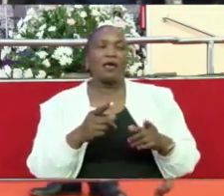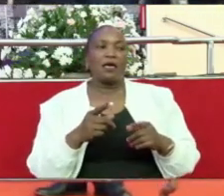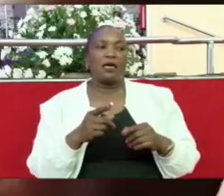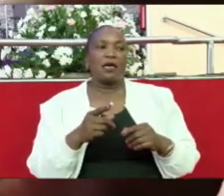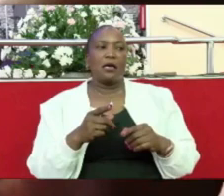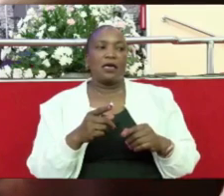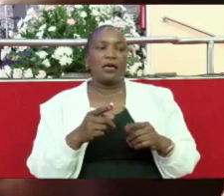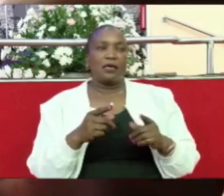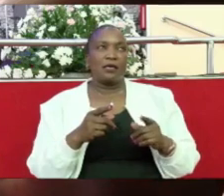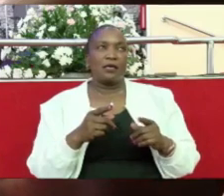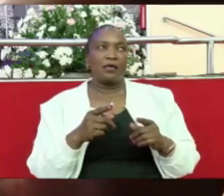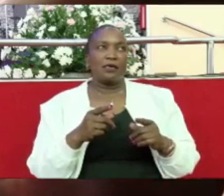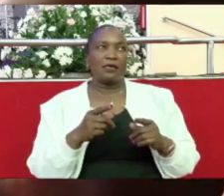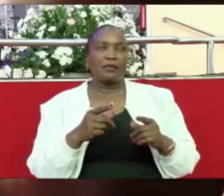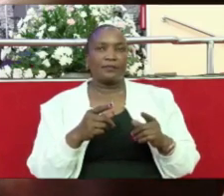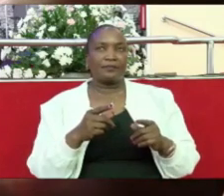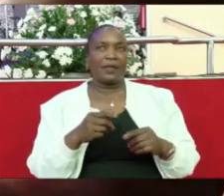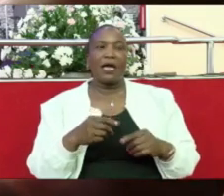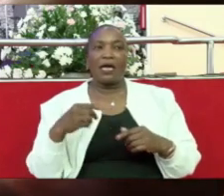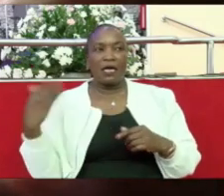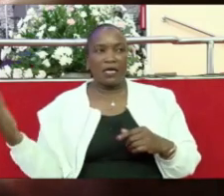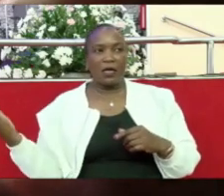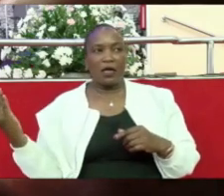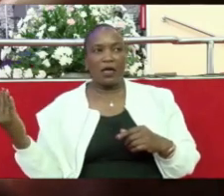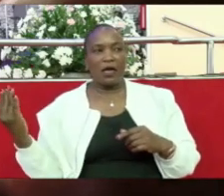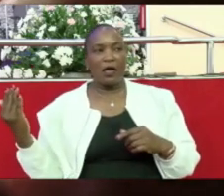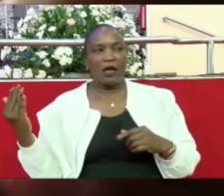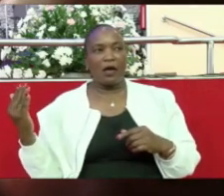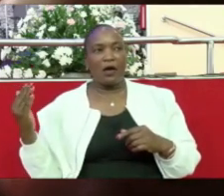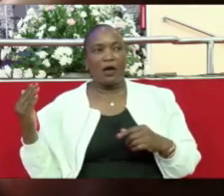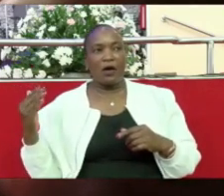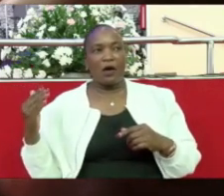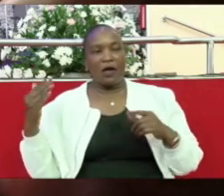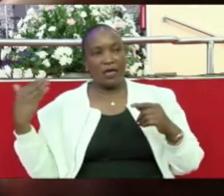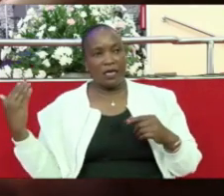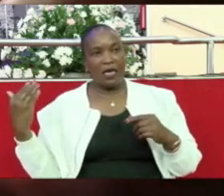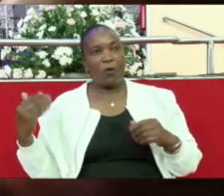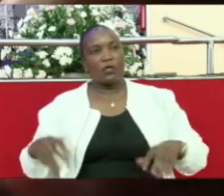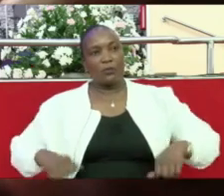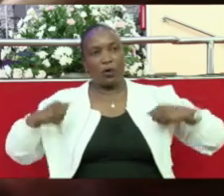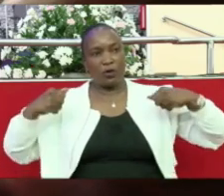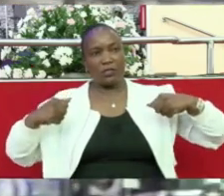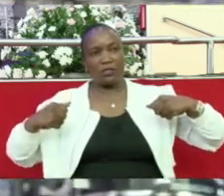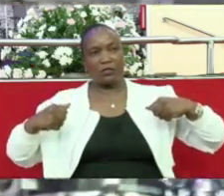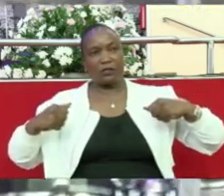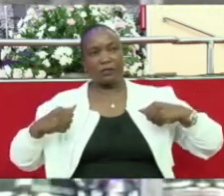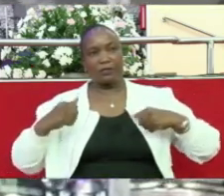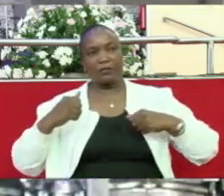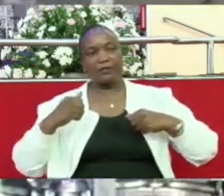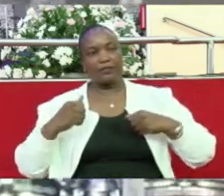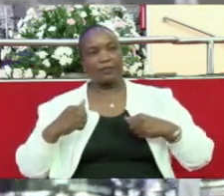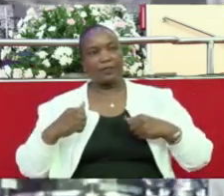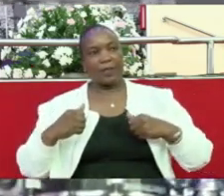will do everything possible to mess up with this interview. And so I thought of